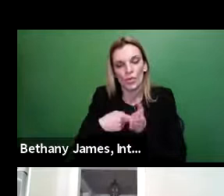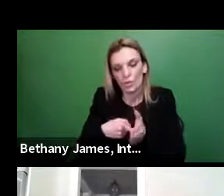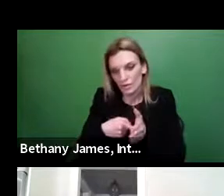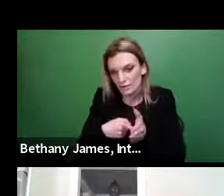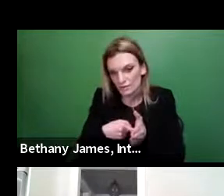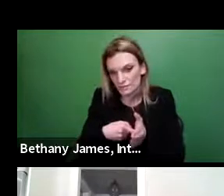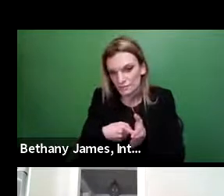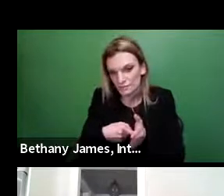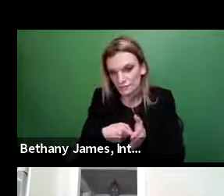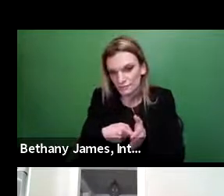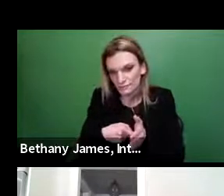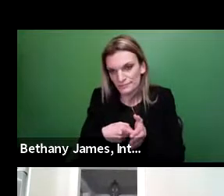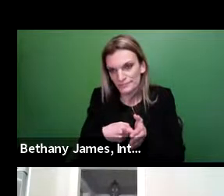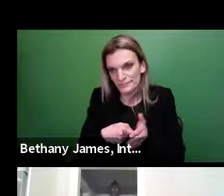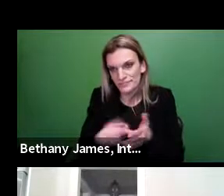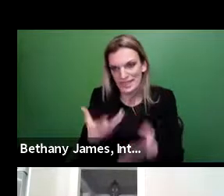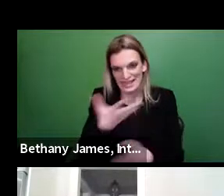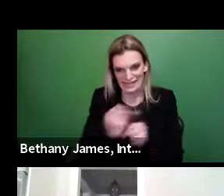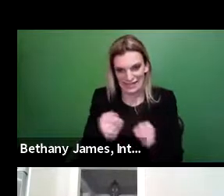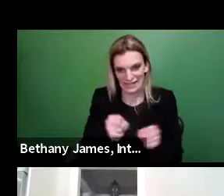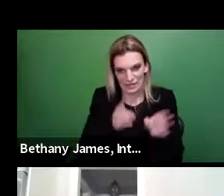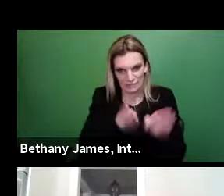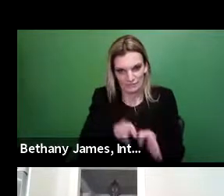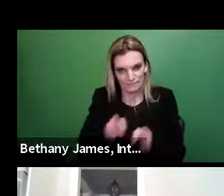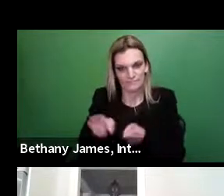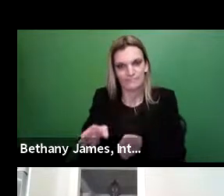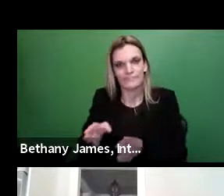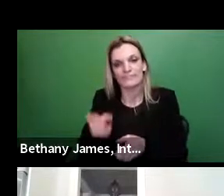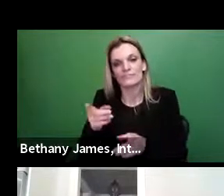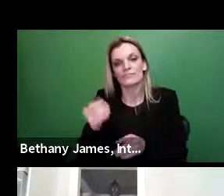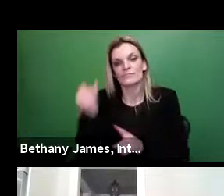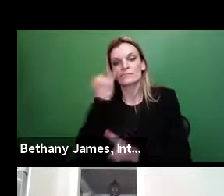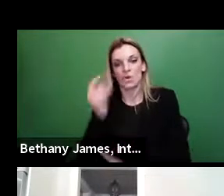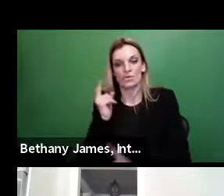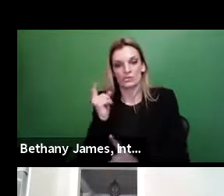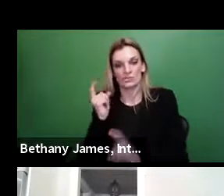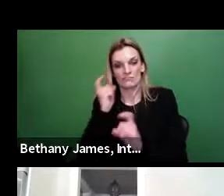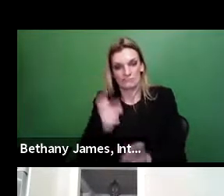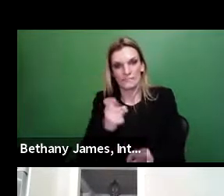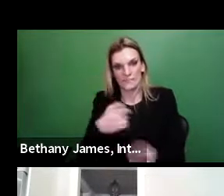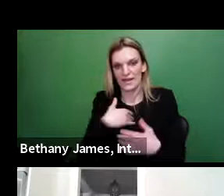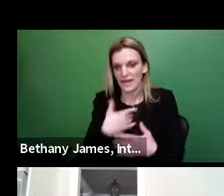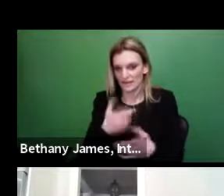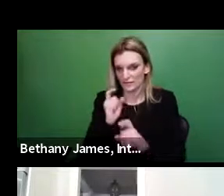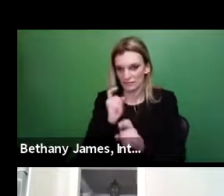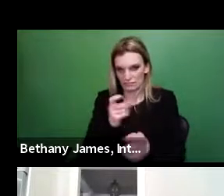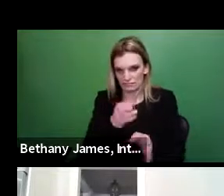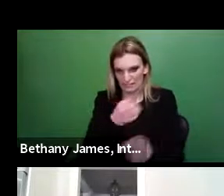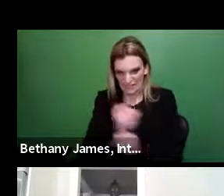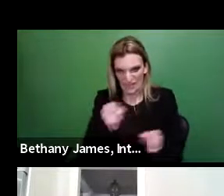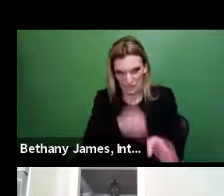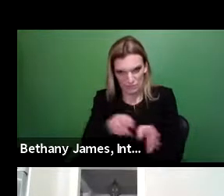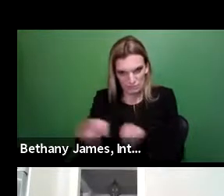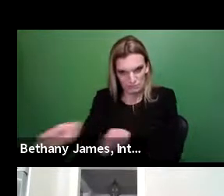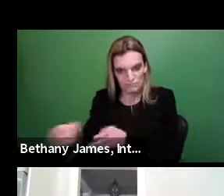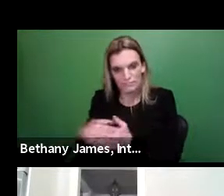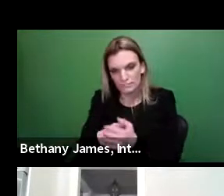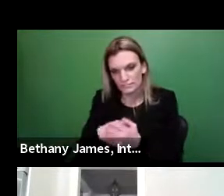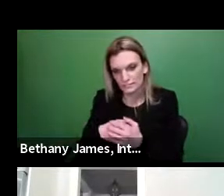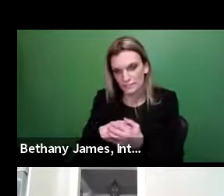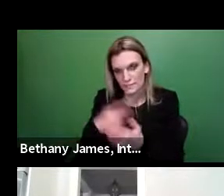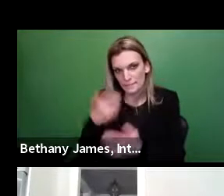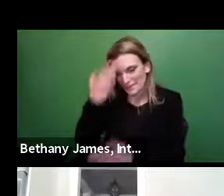place safety protocols given COVID-19. We hope to accomplish that by February